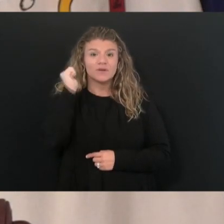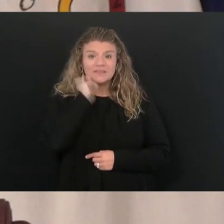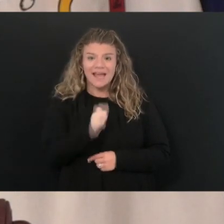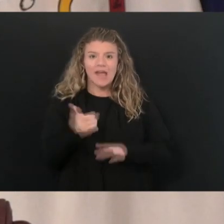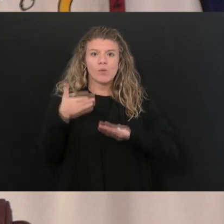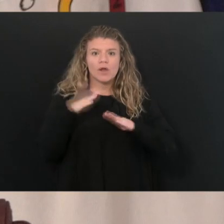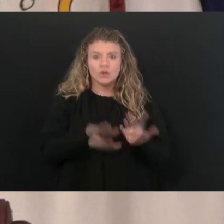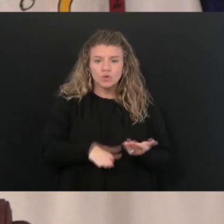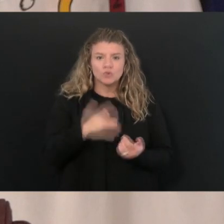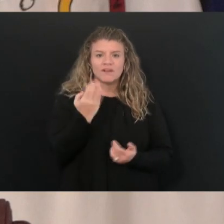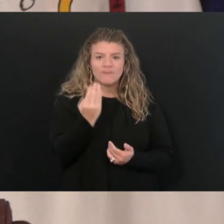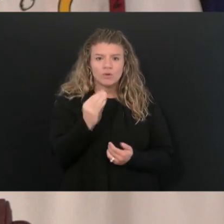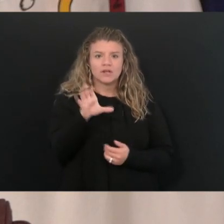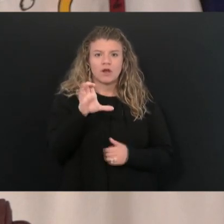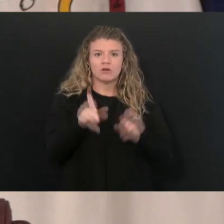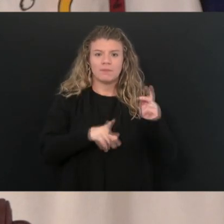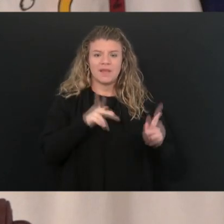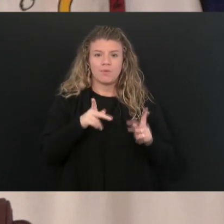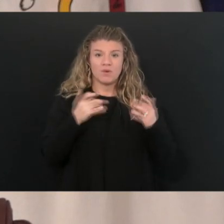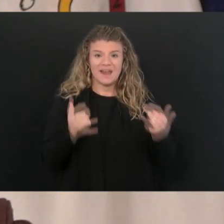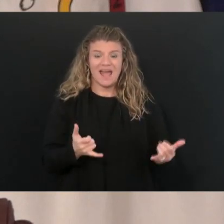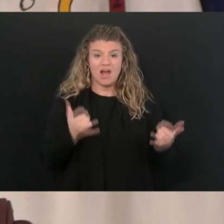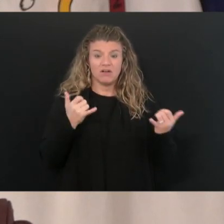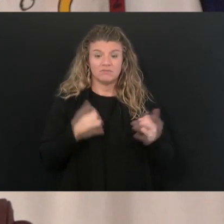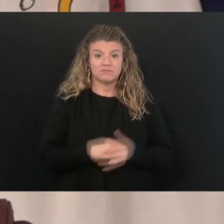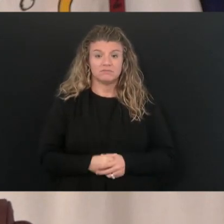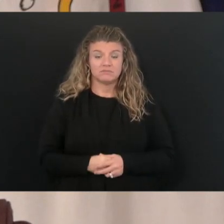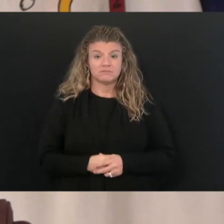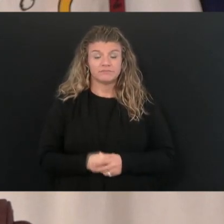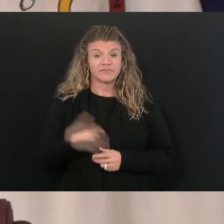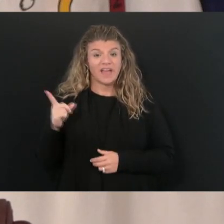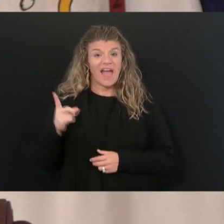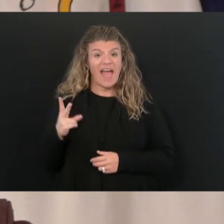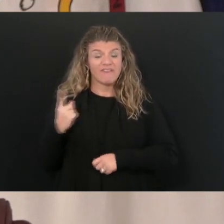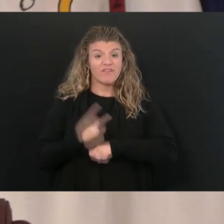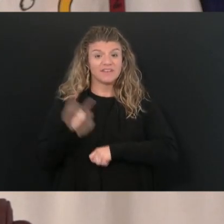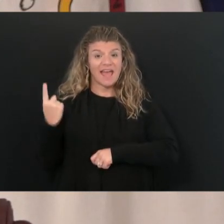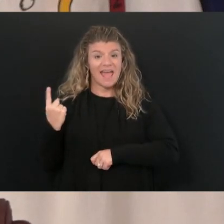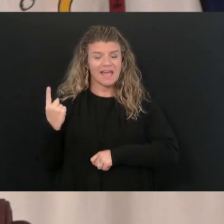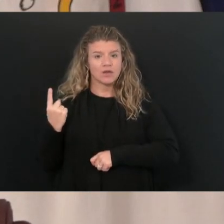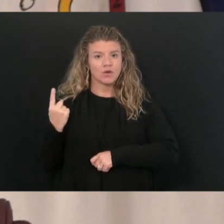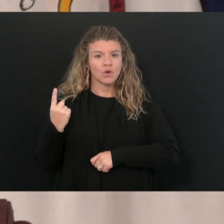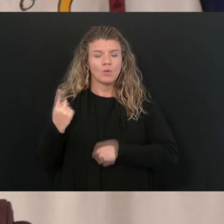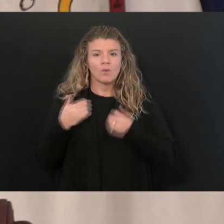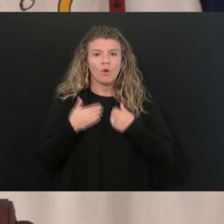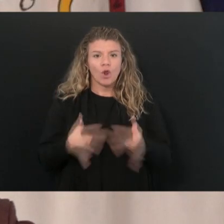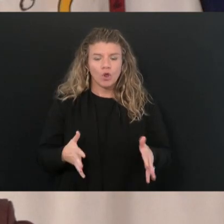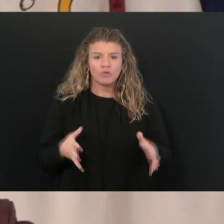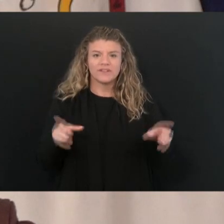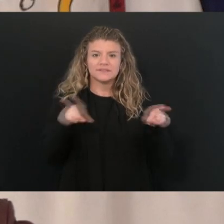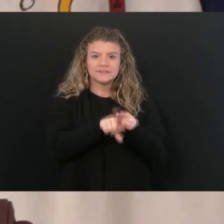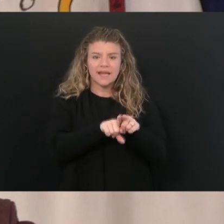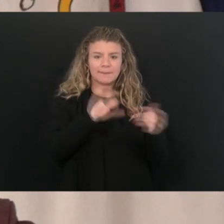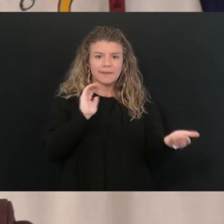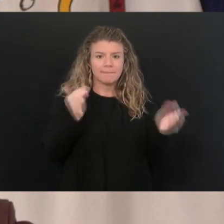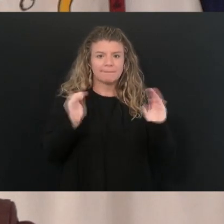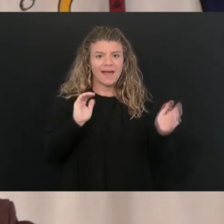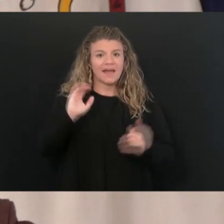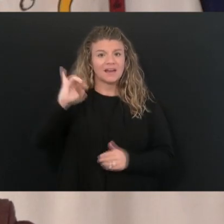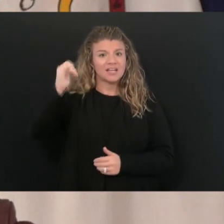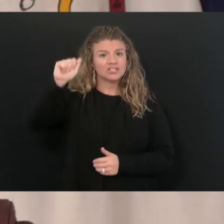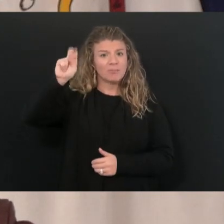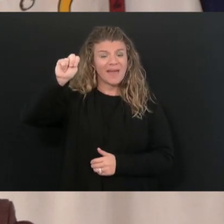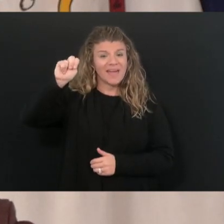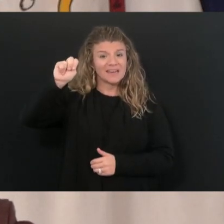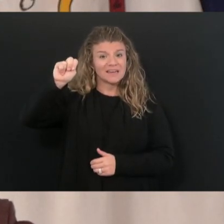people right now. In a half of a day, we are going to lose as many people as Japan has